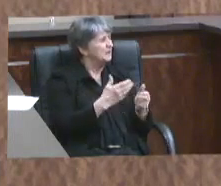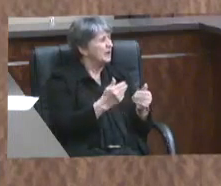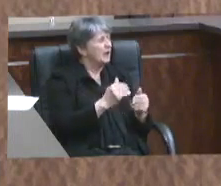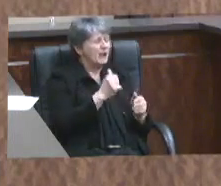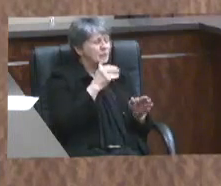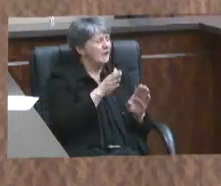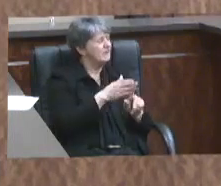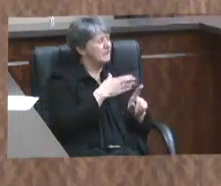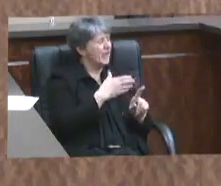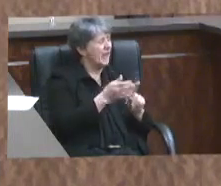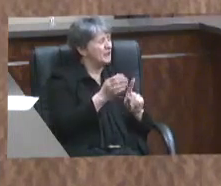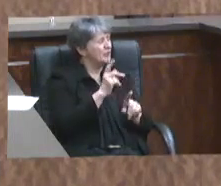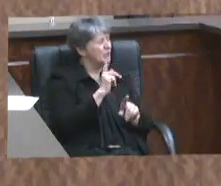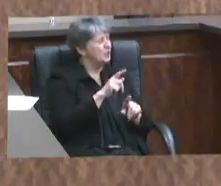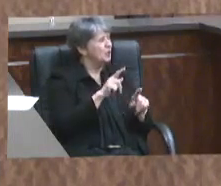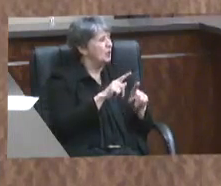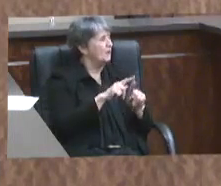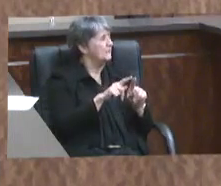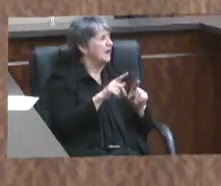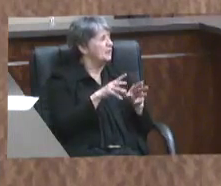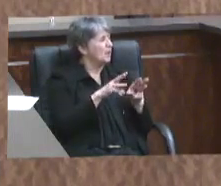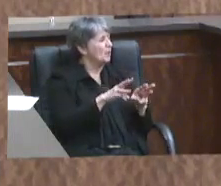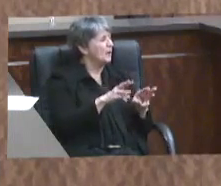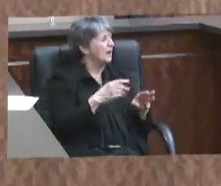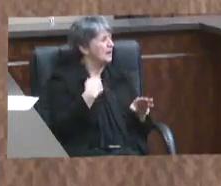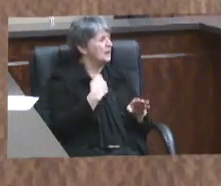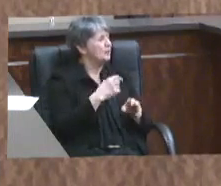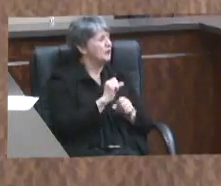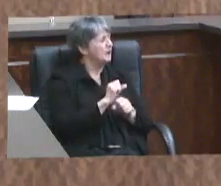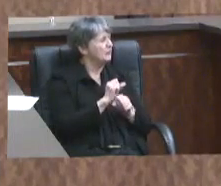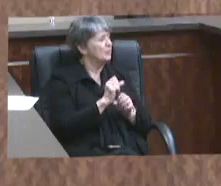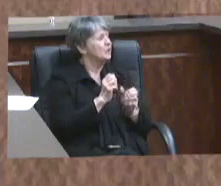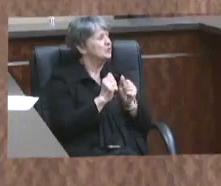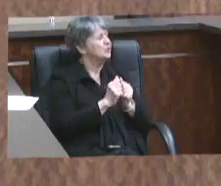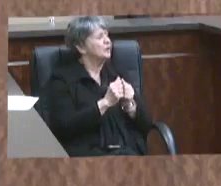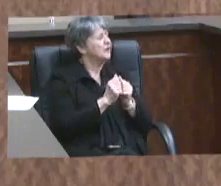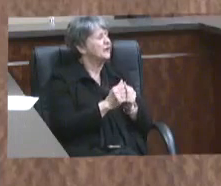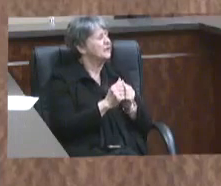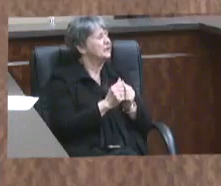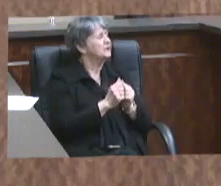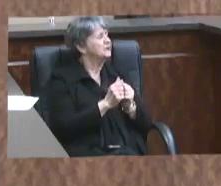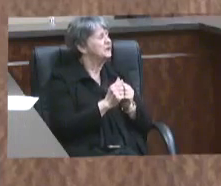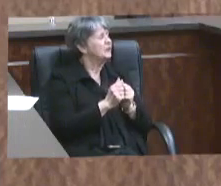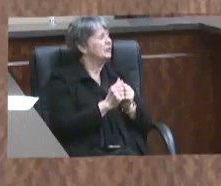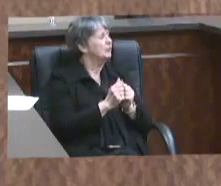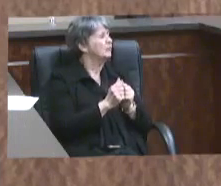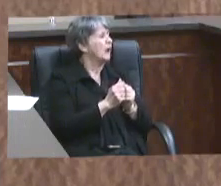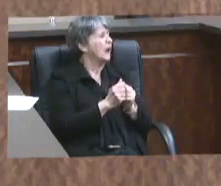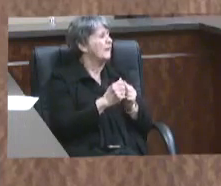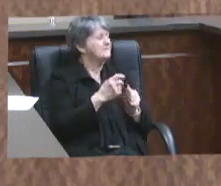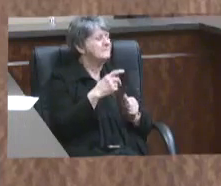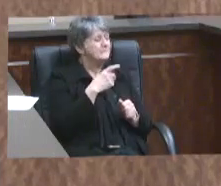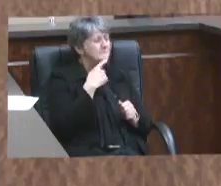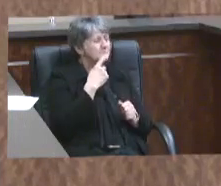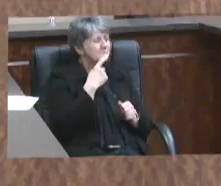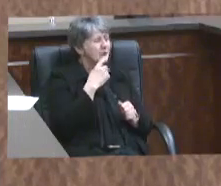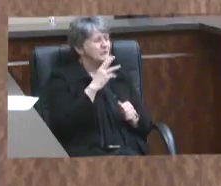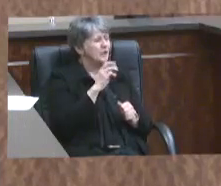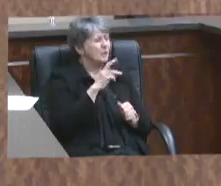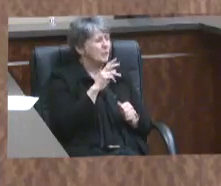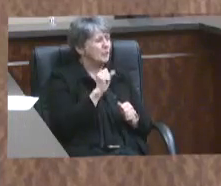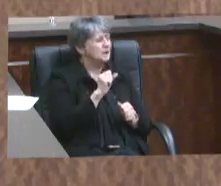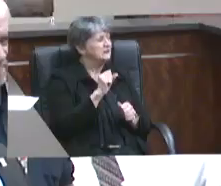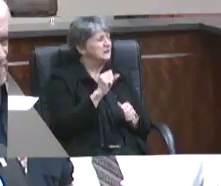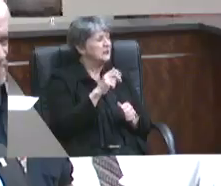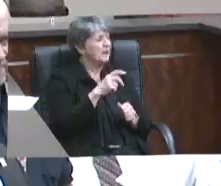you, but the way we've worked together, and we've met in so many places because public works and LPD safety is